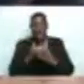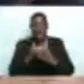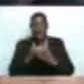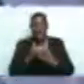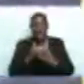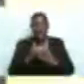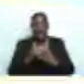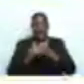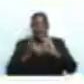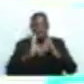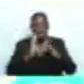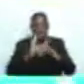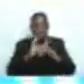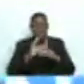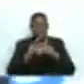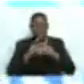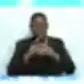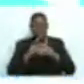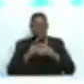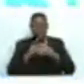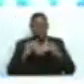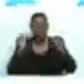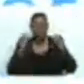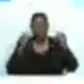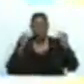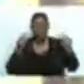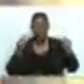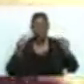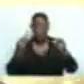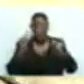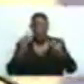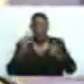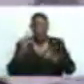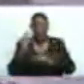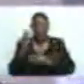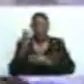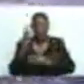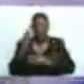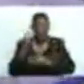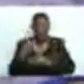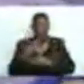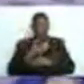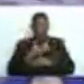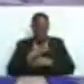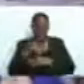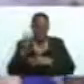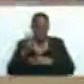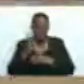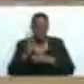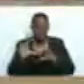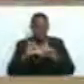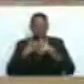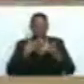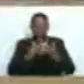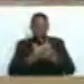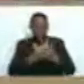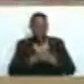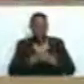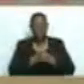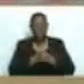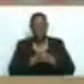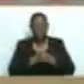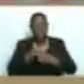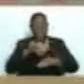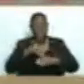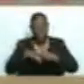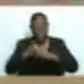perfectionist, spoke about just that rare quality he wanted fellow journalists and his parliamentary colleagues to strive for. When we were in the House of